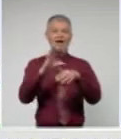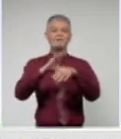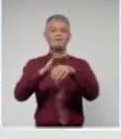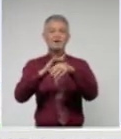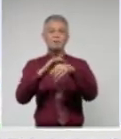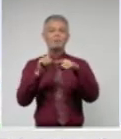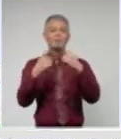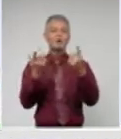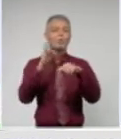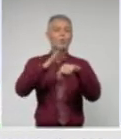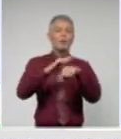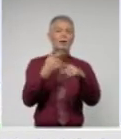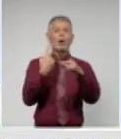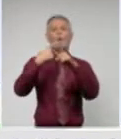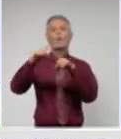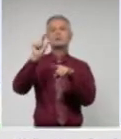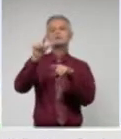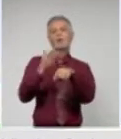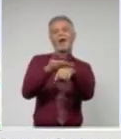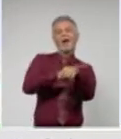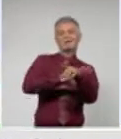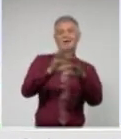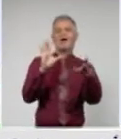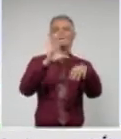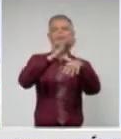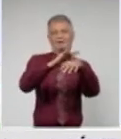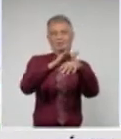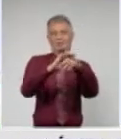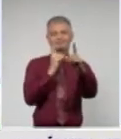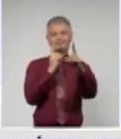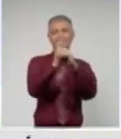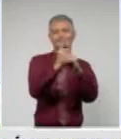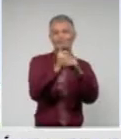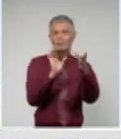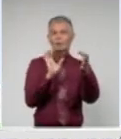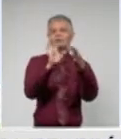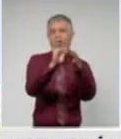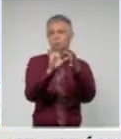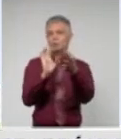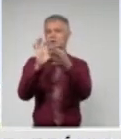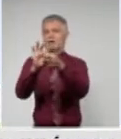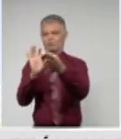the last 15 days is therefore still being investigated.